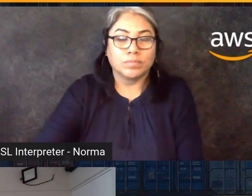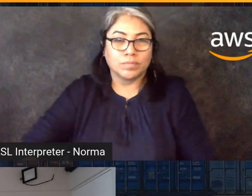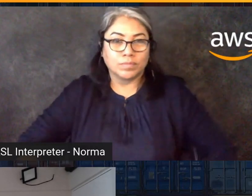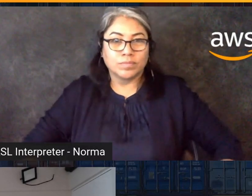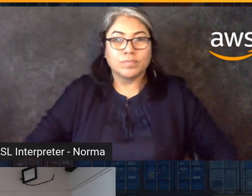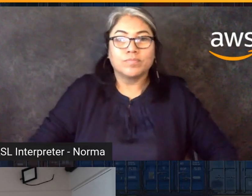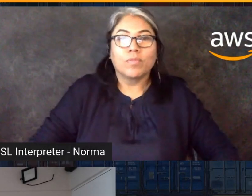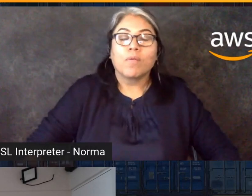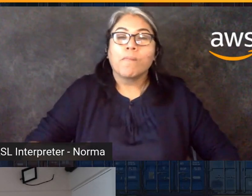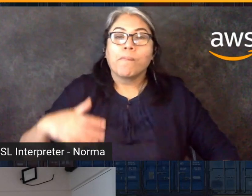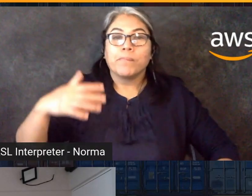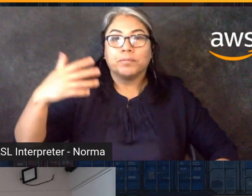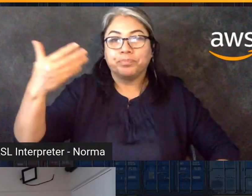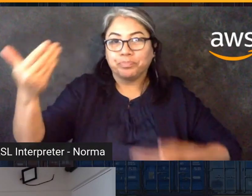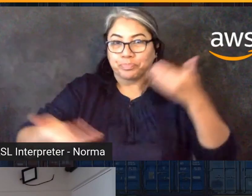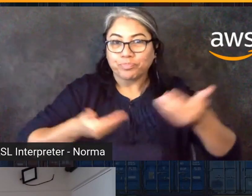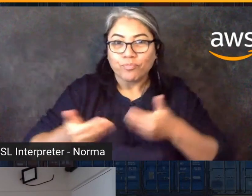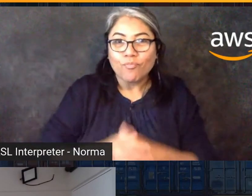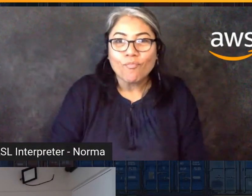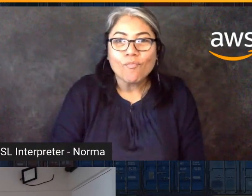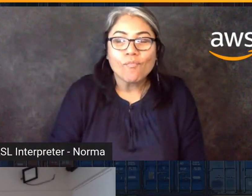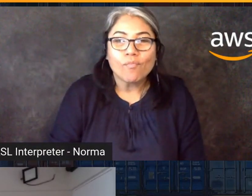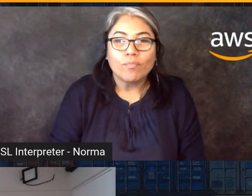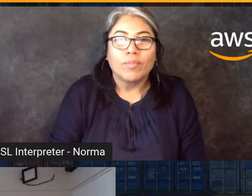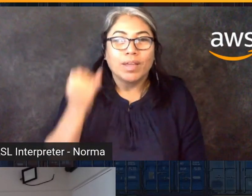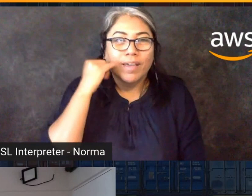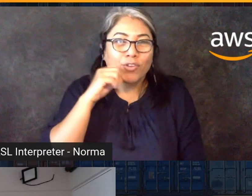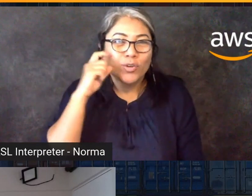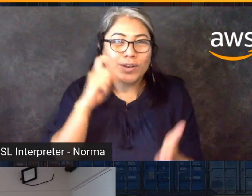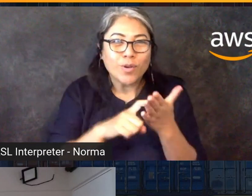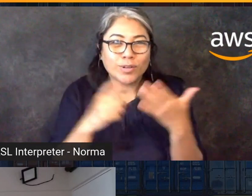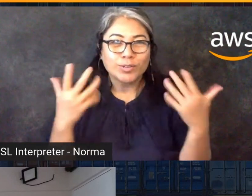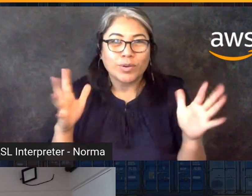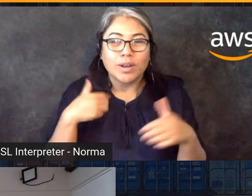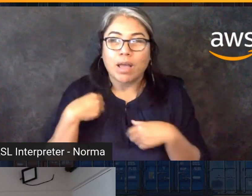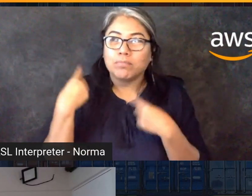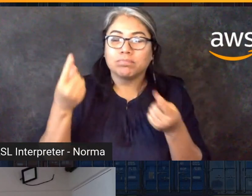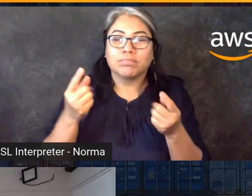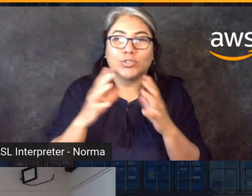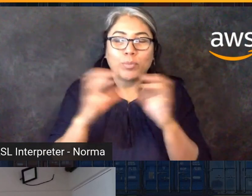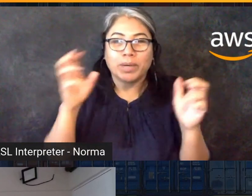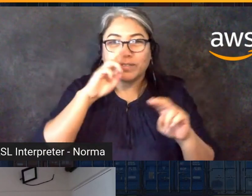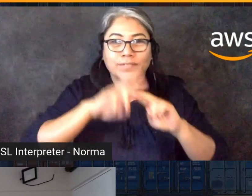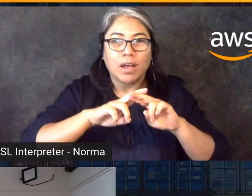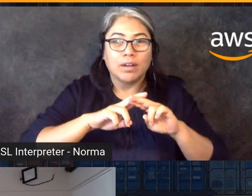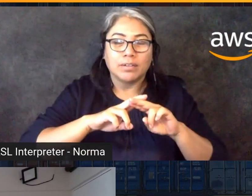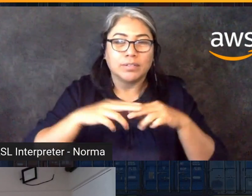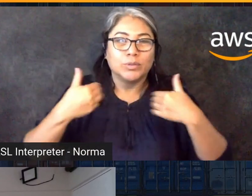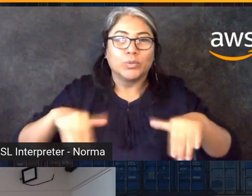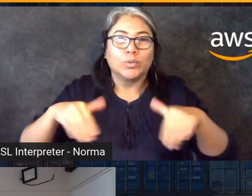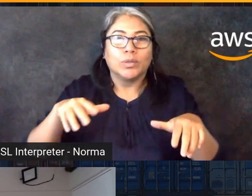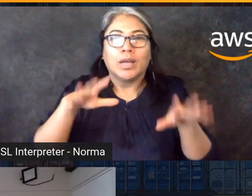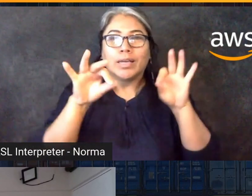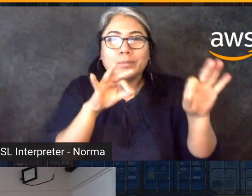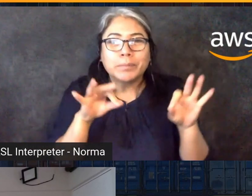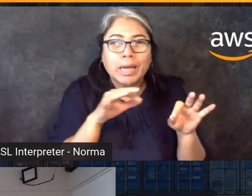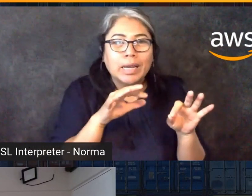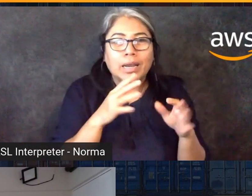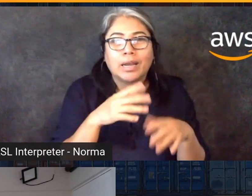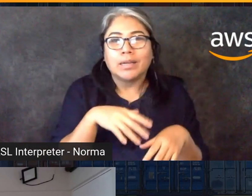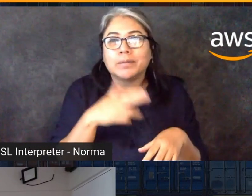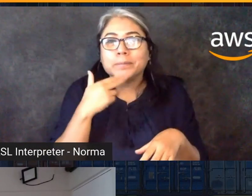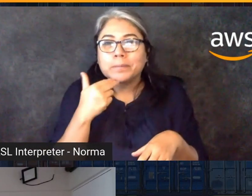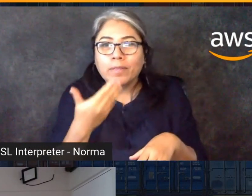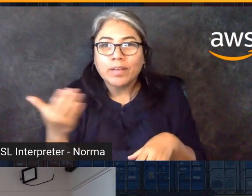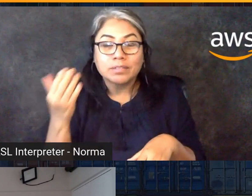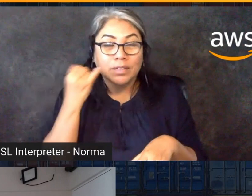Welcome back. If it wasn't apparent already, I've been having way too much fun making these shorts, just explaining little things. And if you're not subscribed